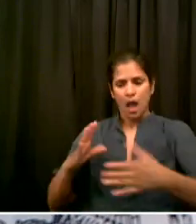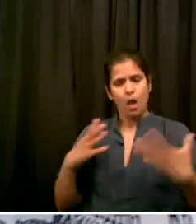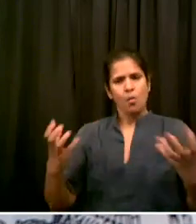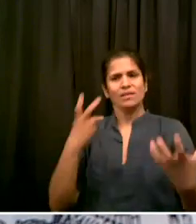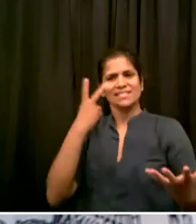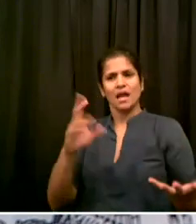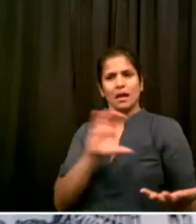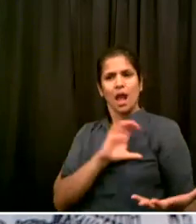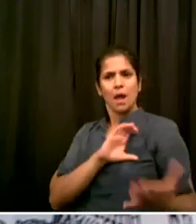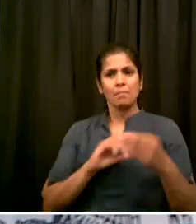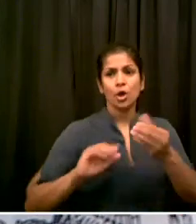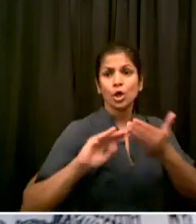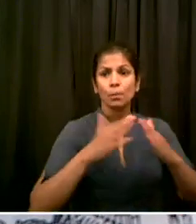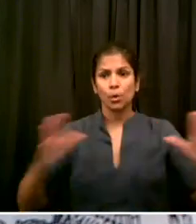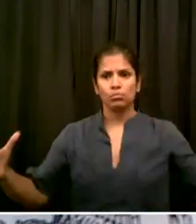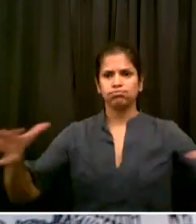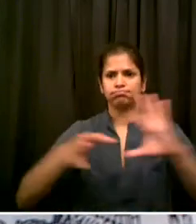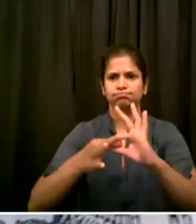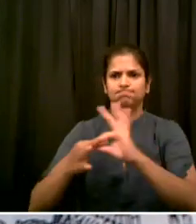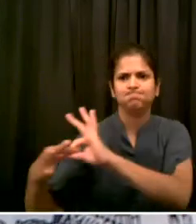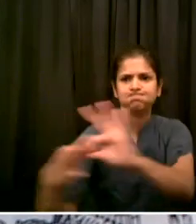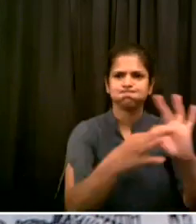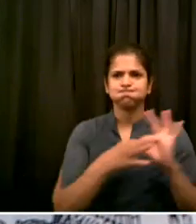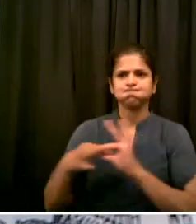safety. So I think it was the right decision.